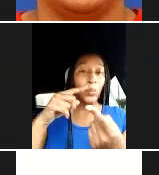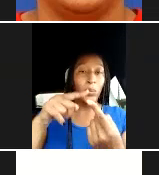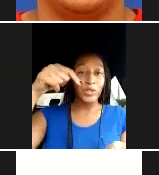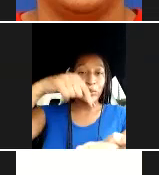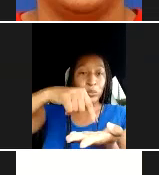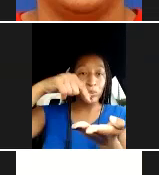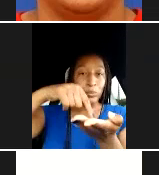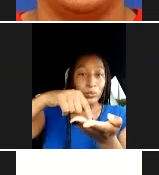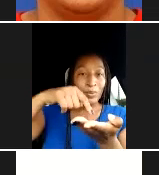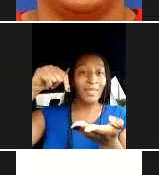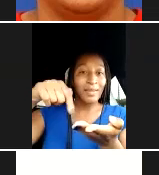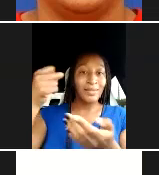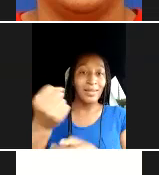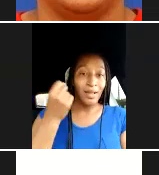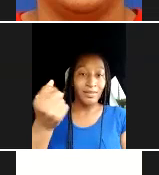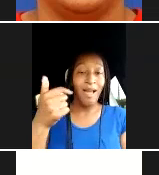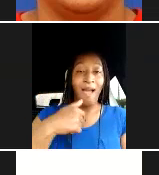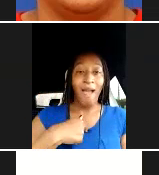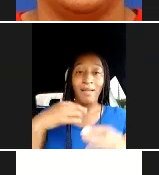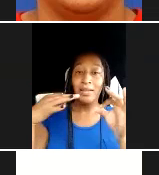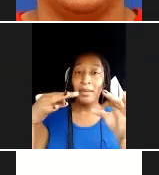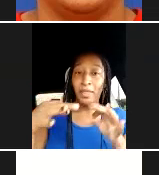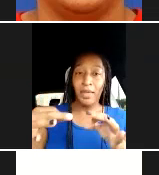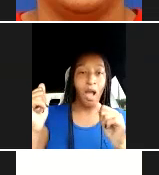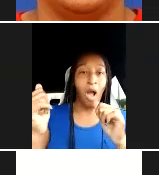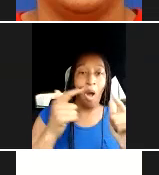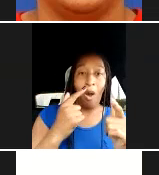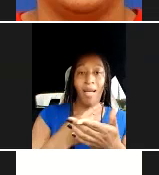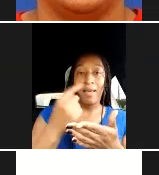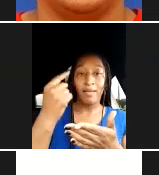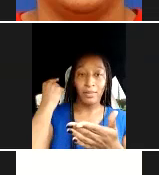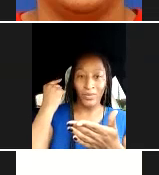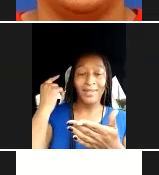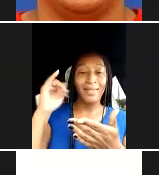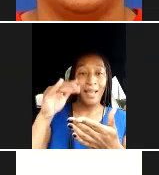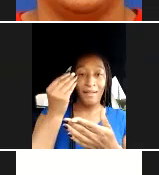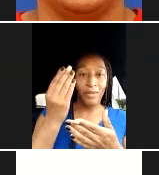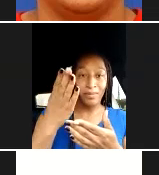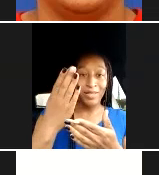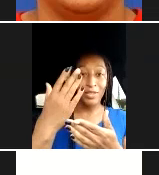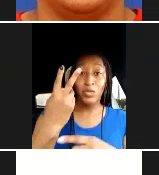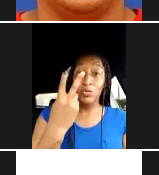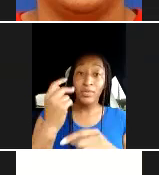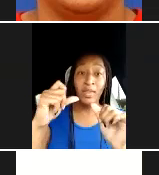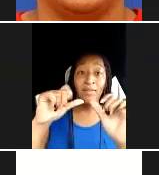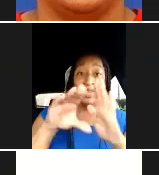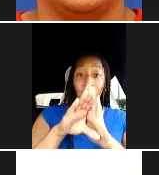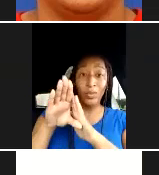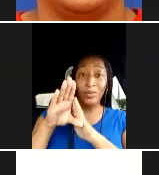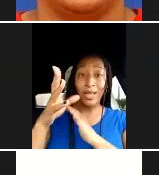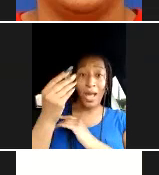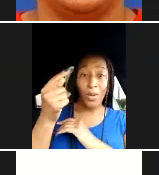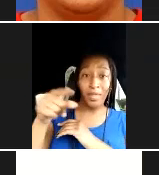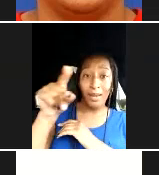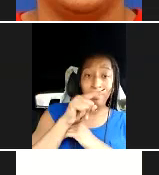of the information on the project last week. There are 2 videos out there that deal with the project.